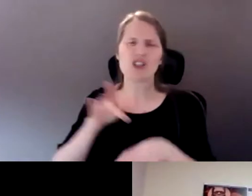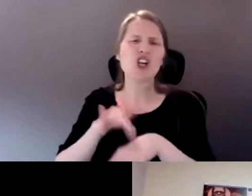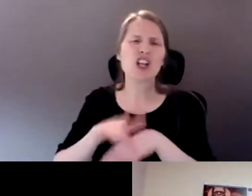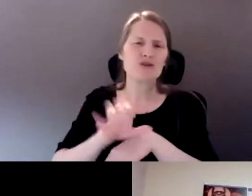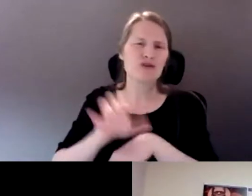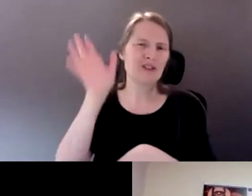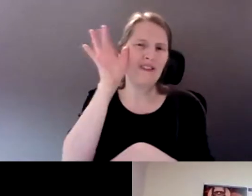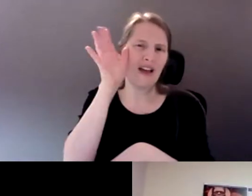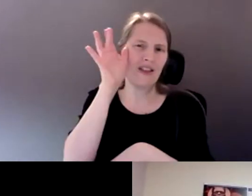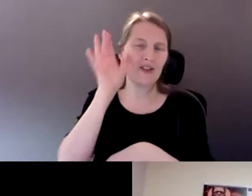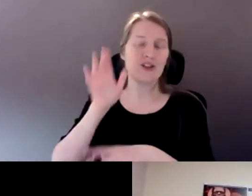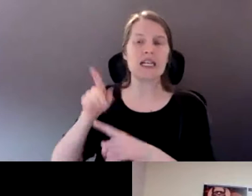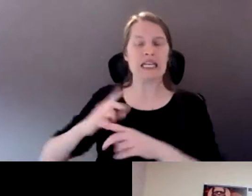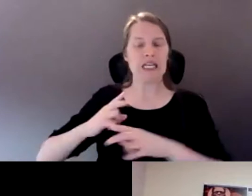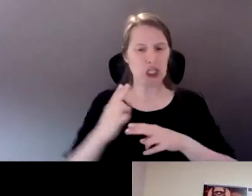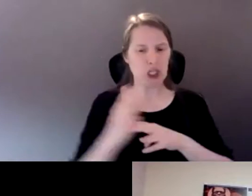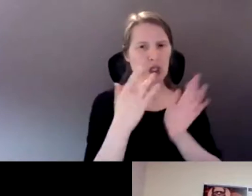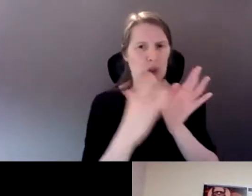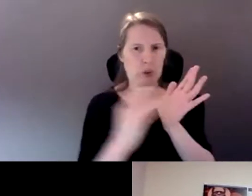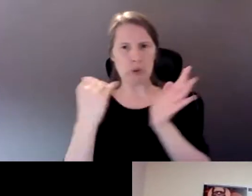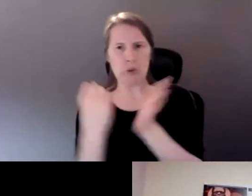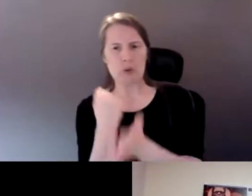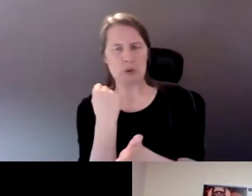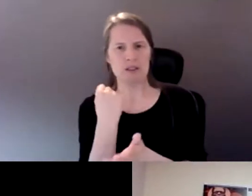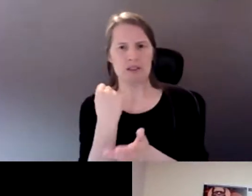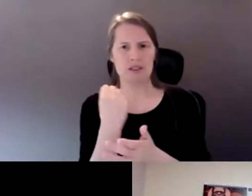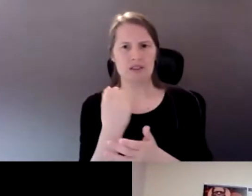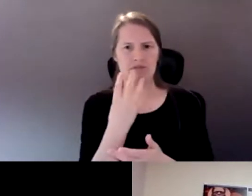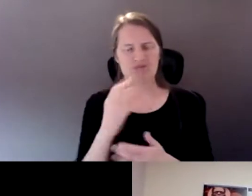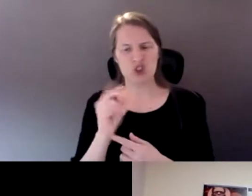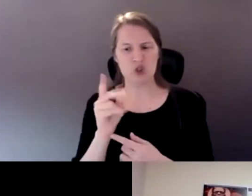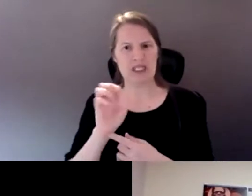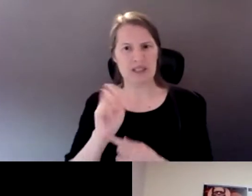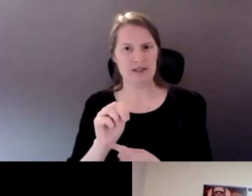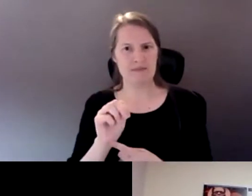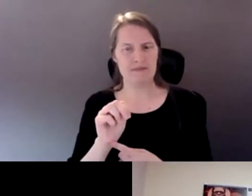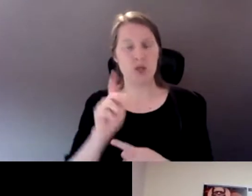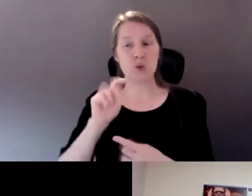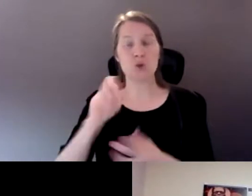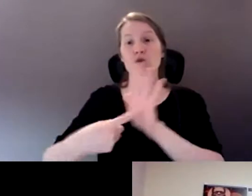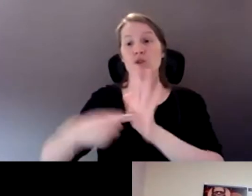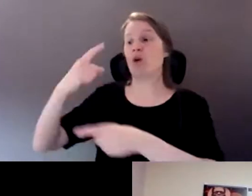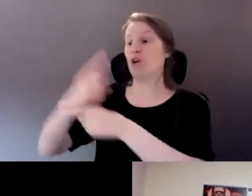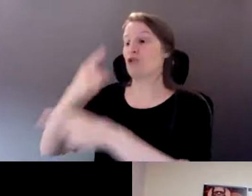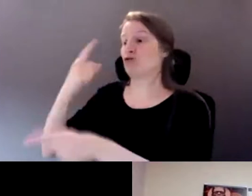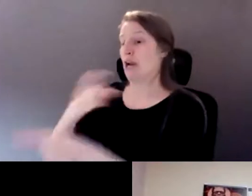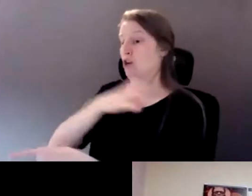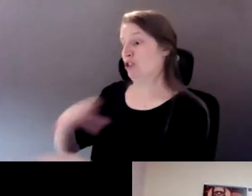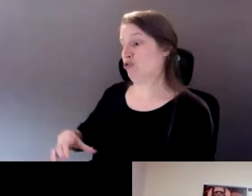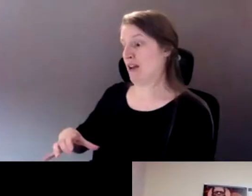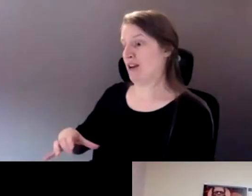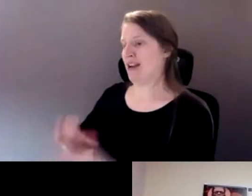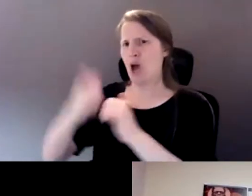with Judaism to create his arguments about what correct Christianity was, if it weren't for that